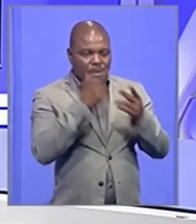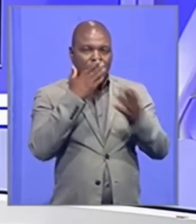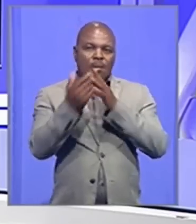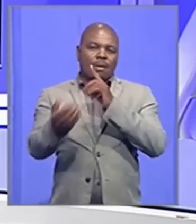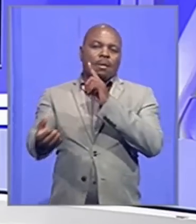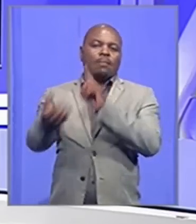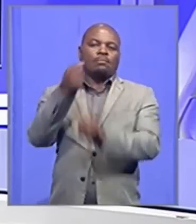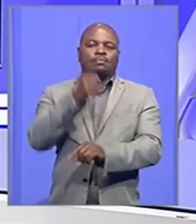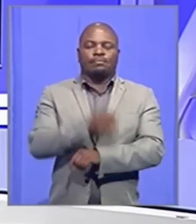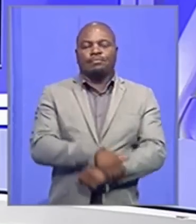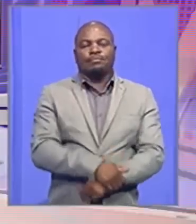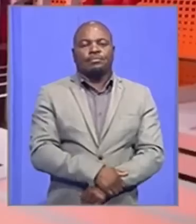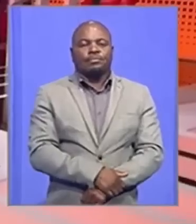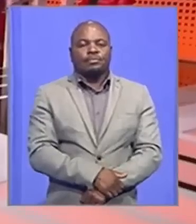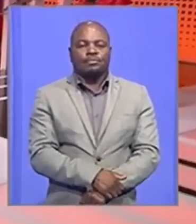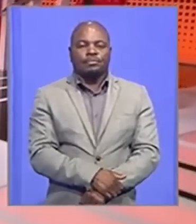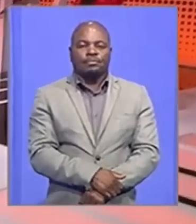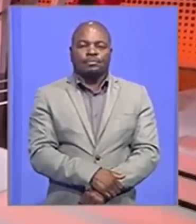phenyo.